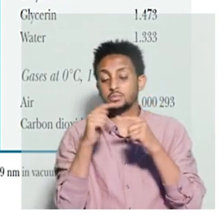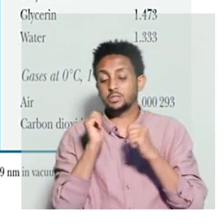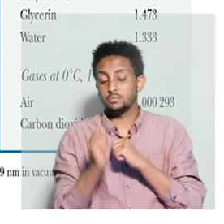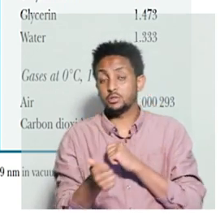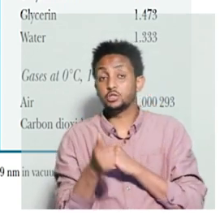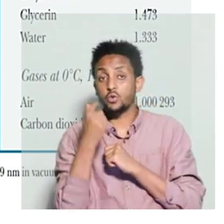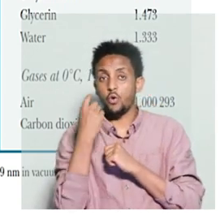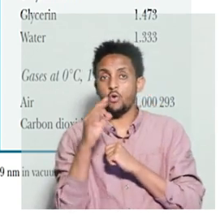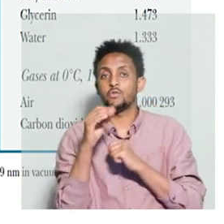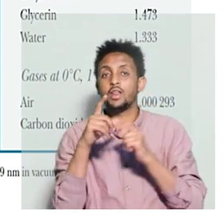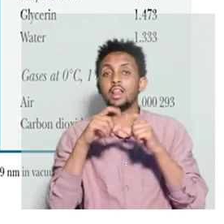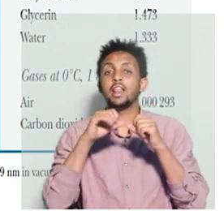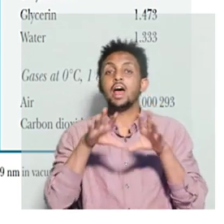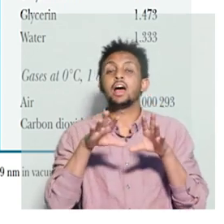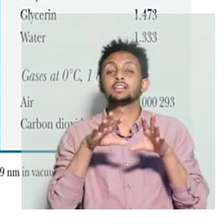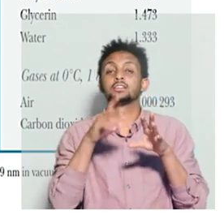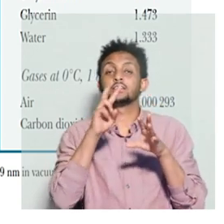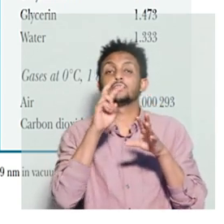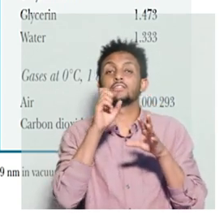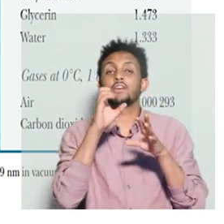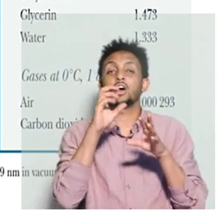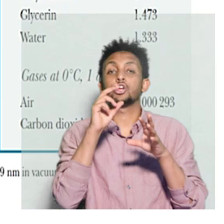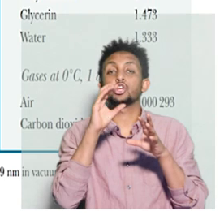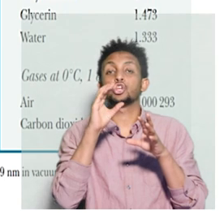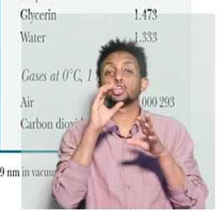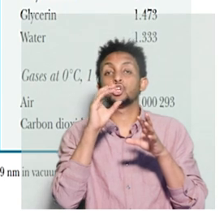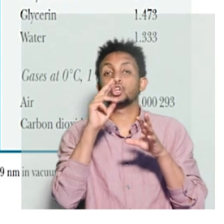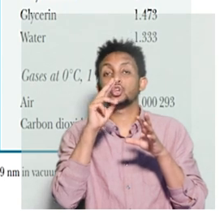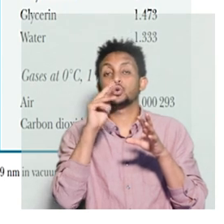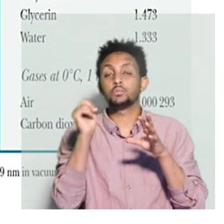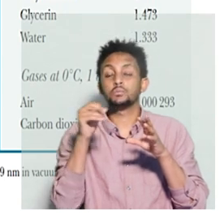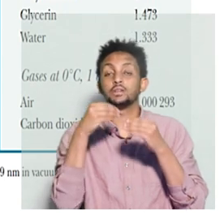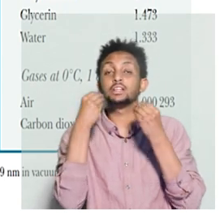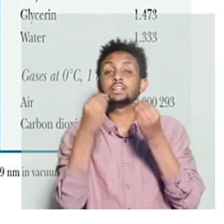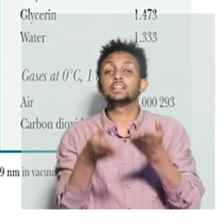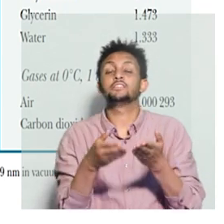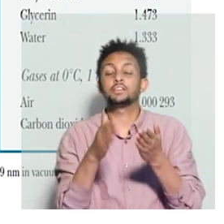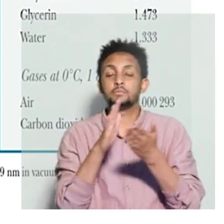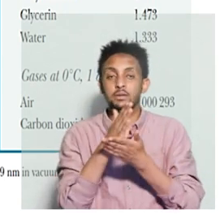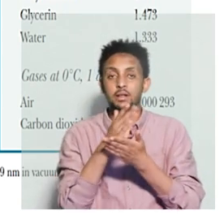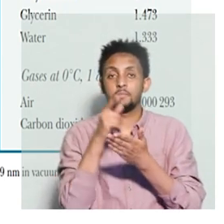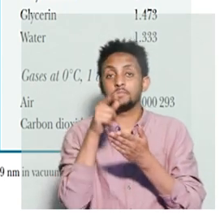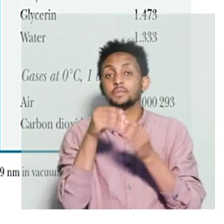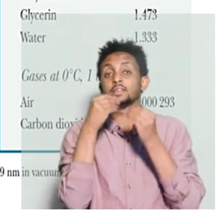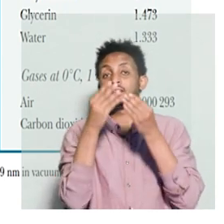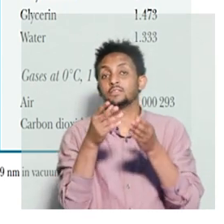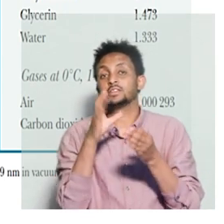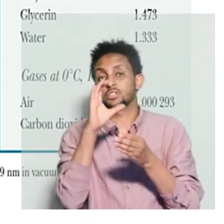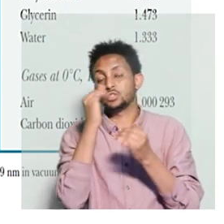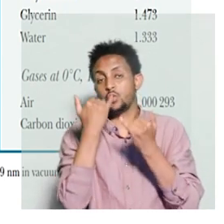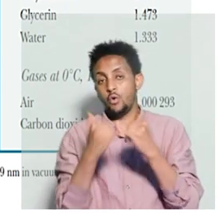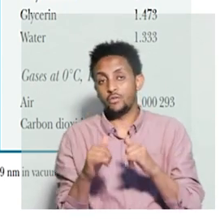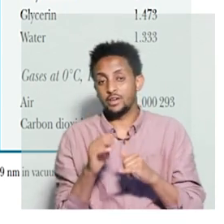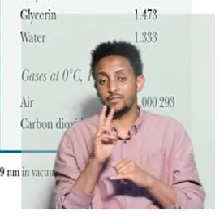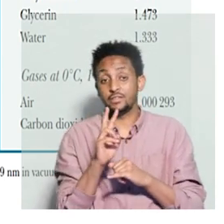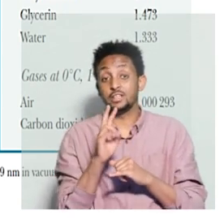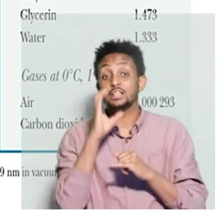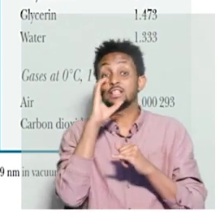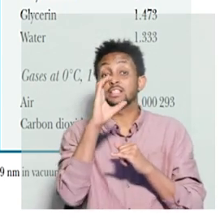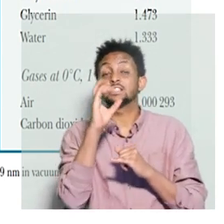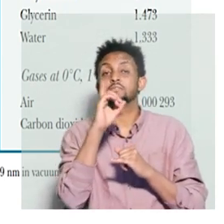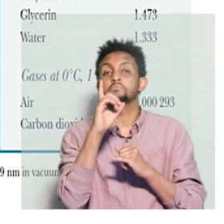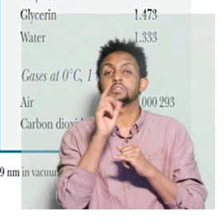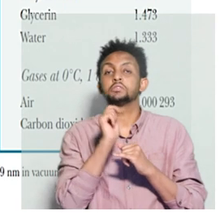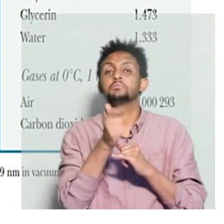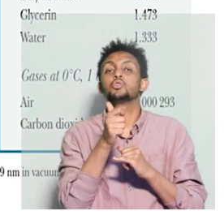of light in vacuum over the speed of light in a given medium, so that it's given to be C over V, where C is